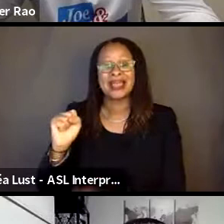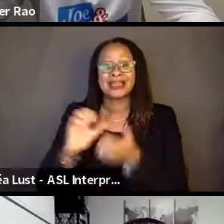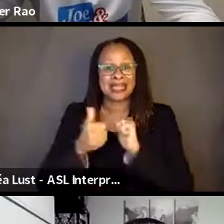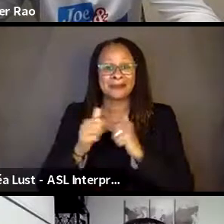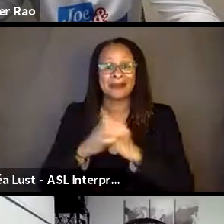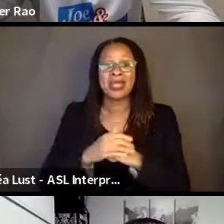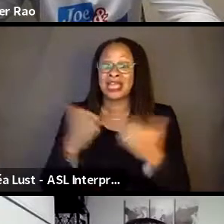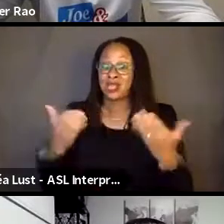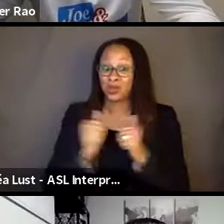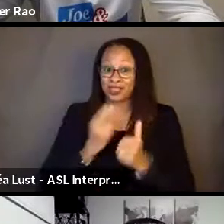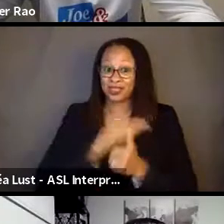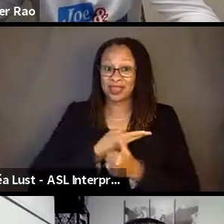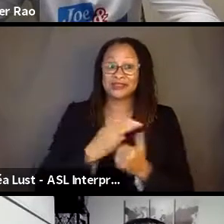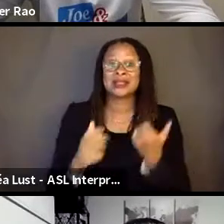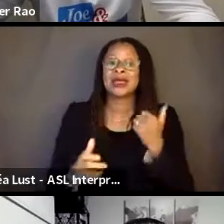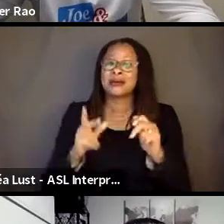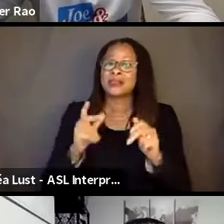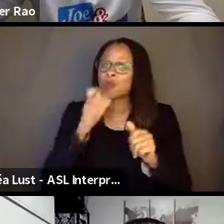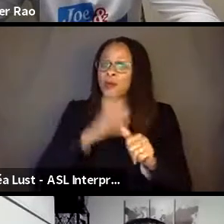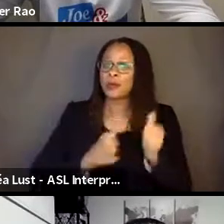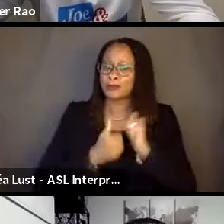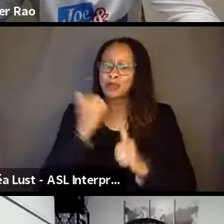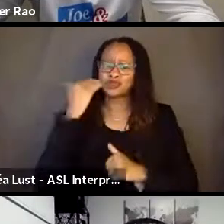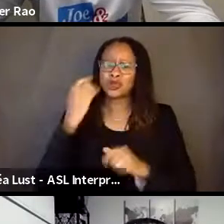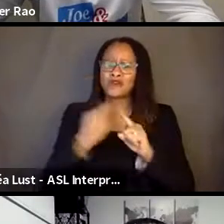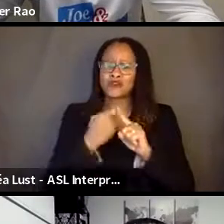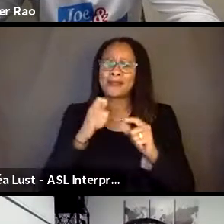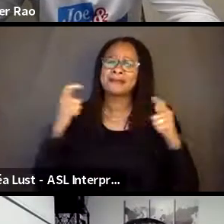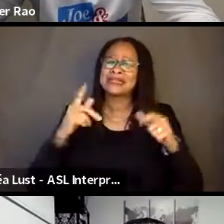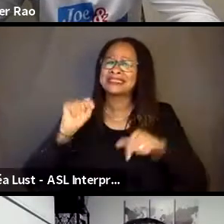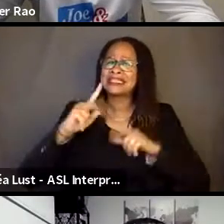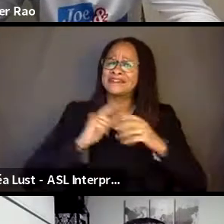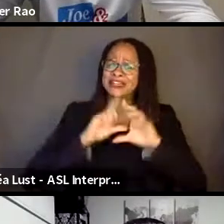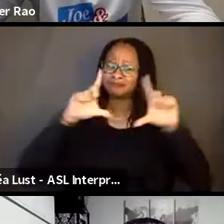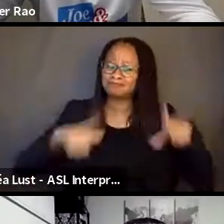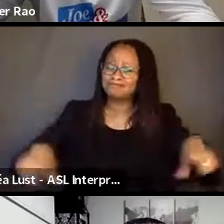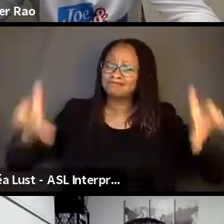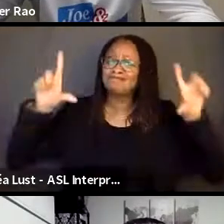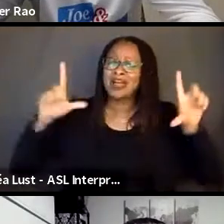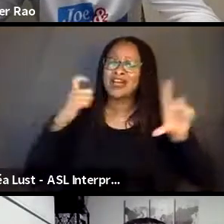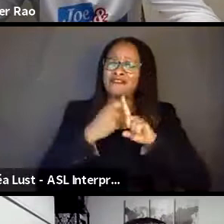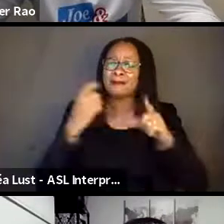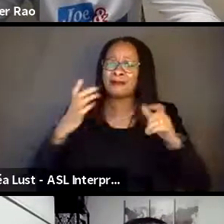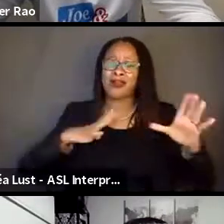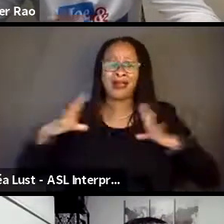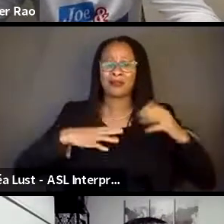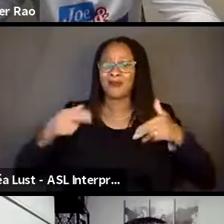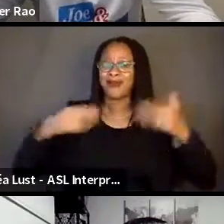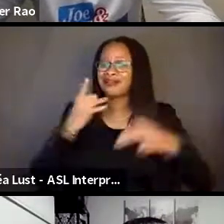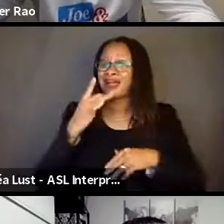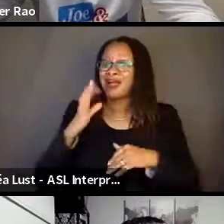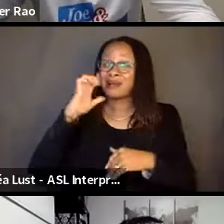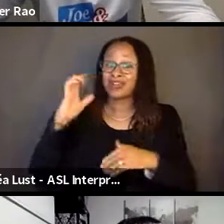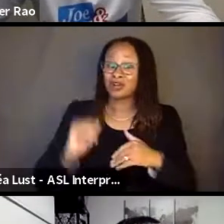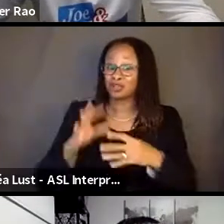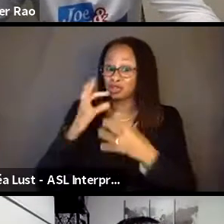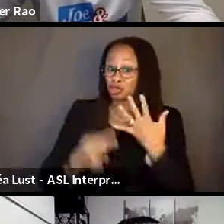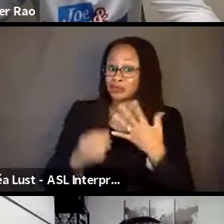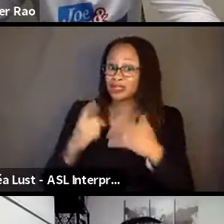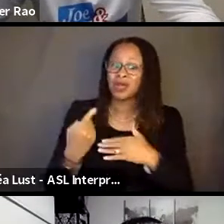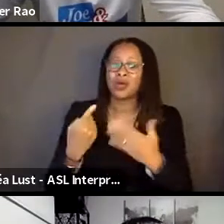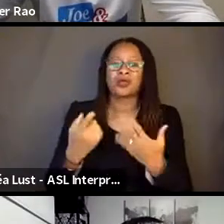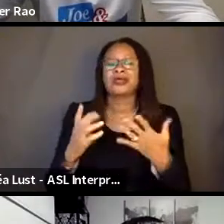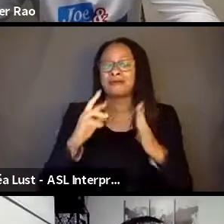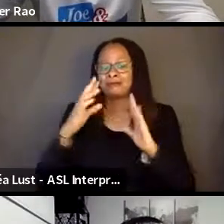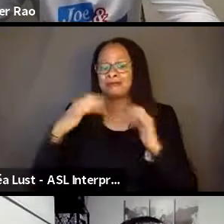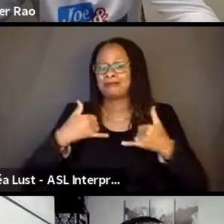most know from the big TV screen and Hollywood highlights, a woman whom by her choice and assertive stance only plays the